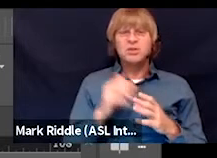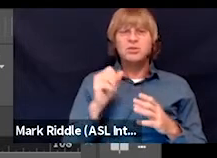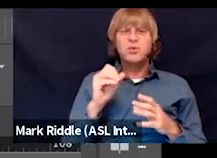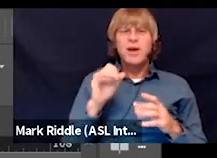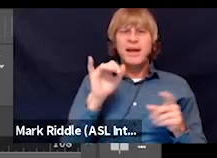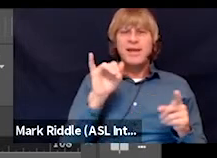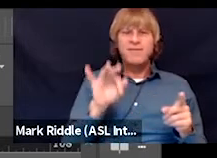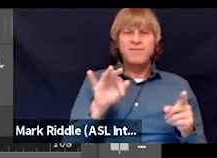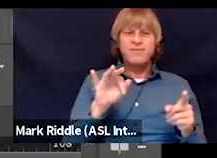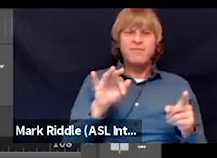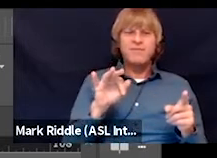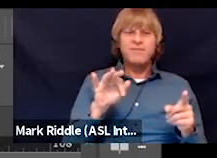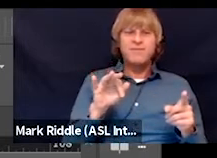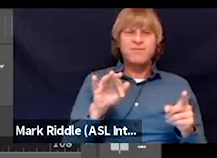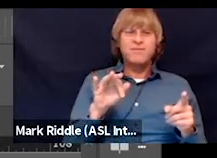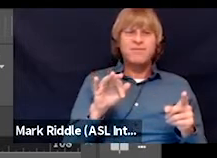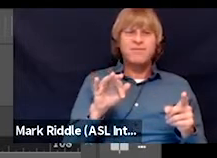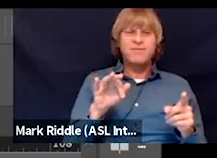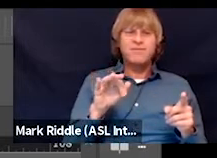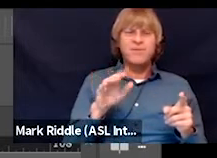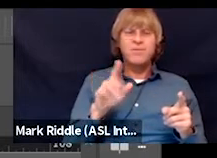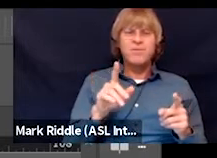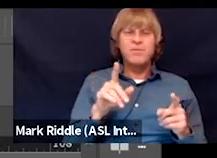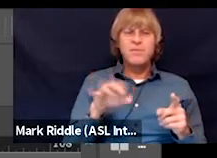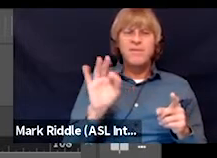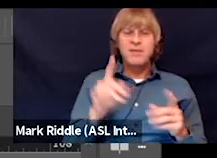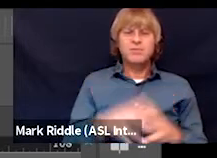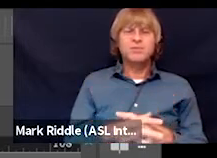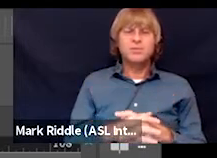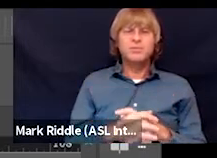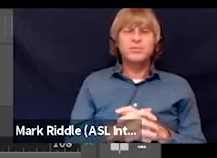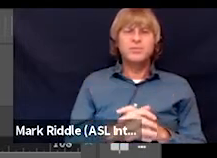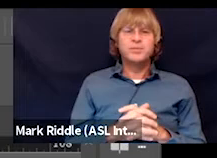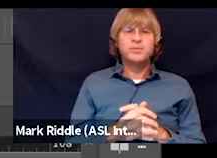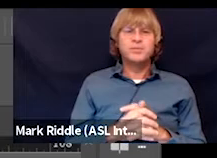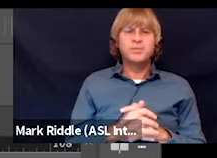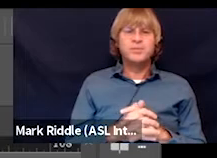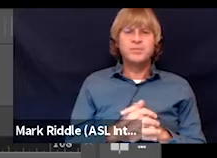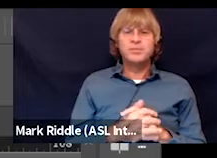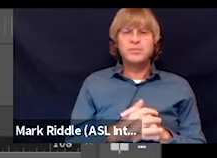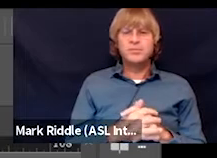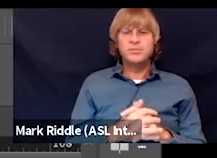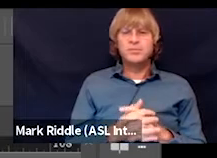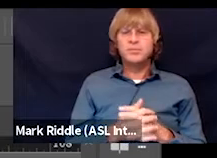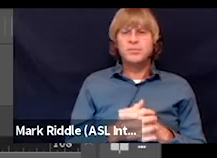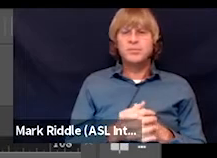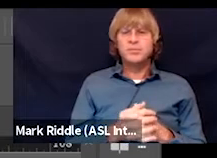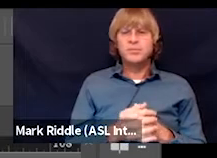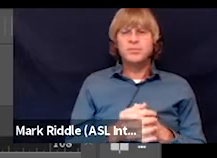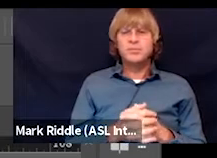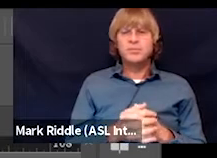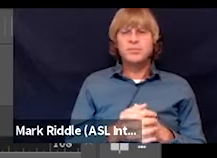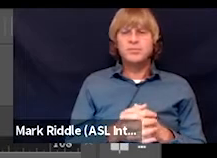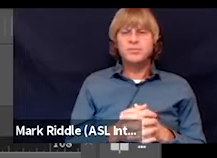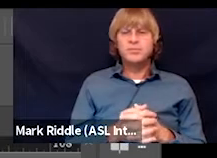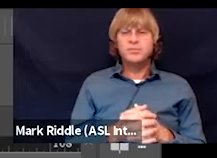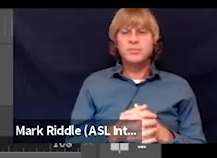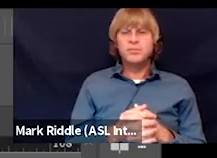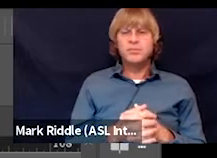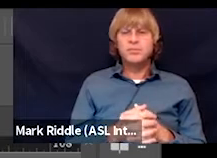if you go to, let me get in my paragraph where I can see that baseline grid.